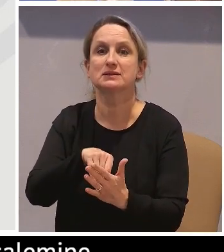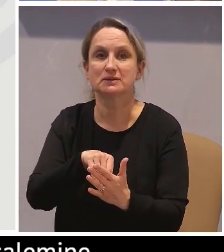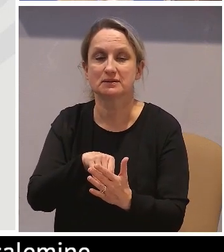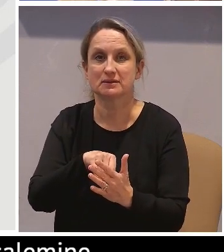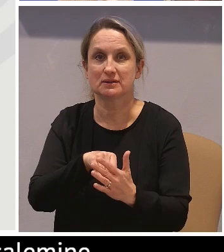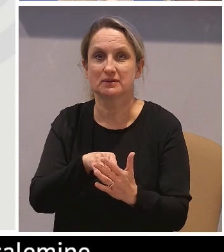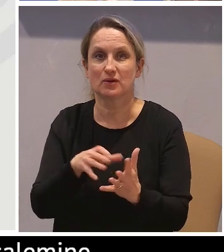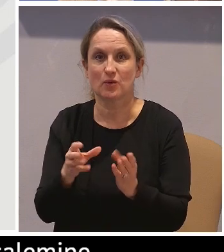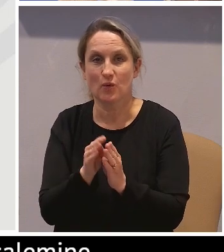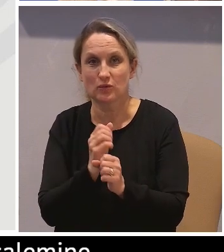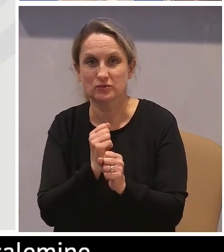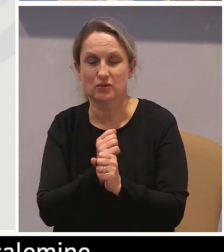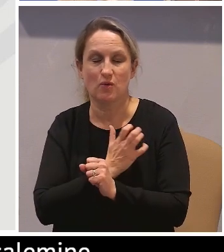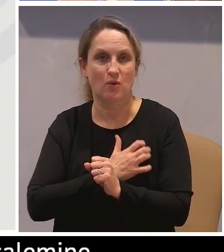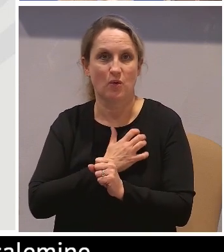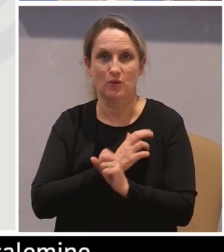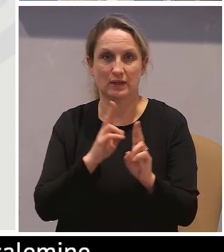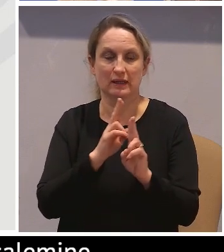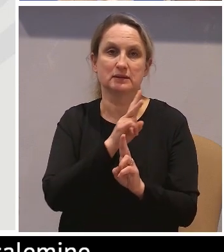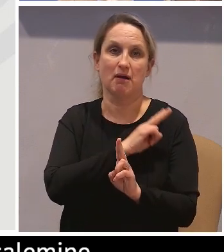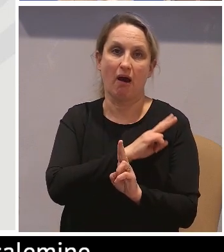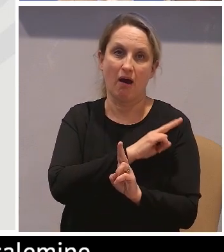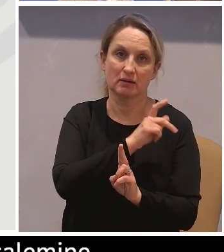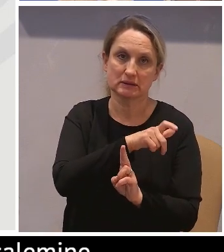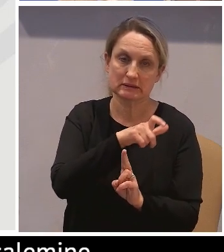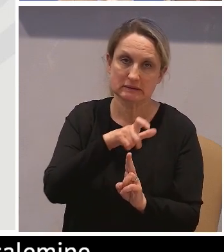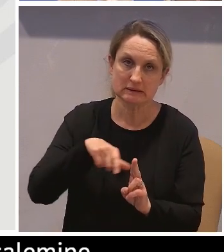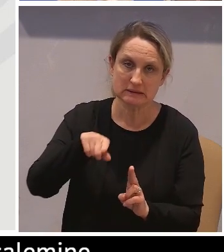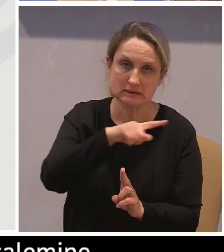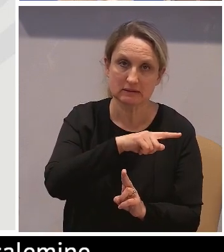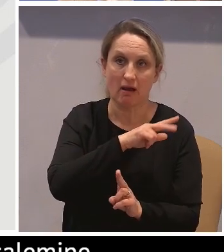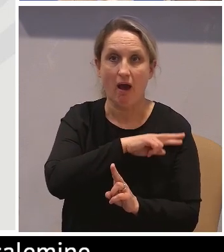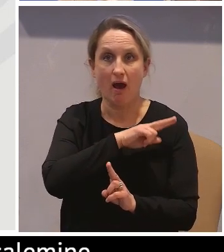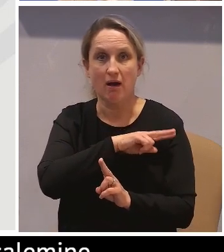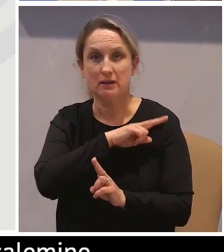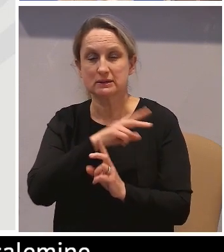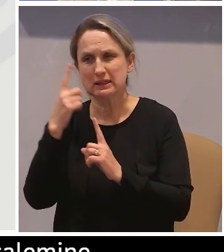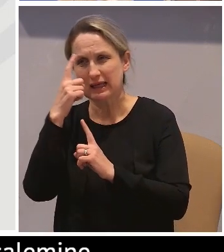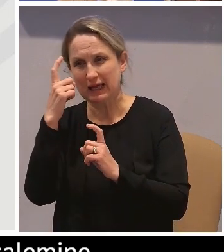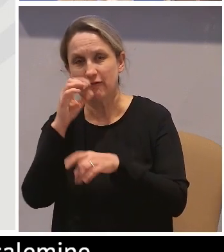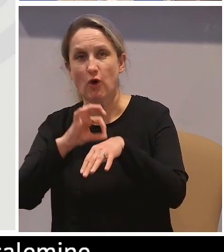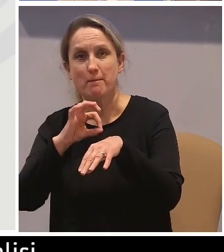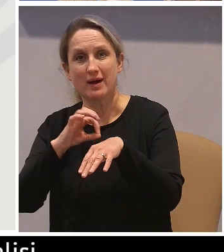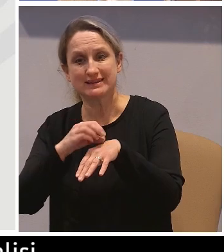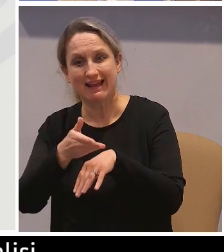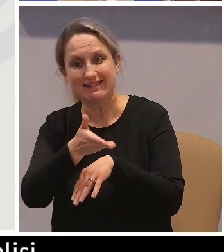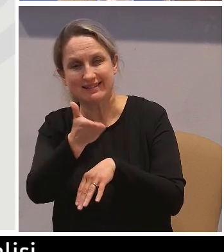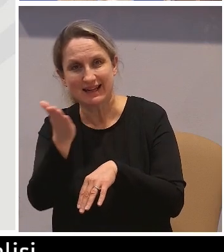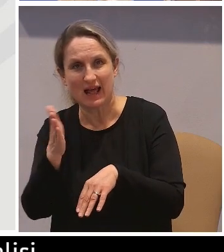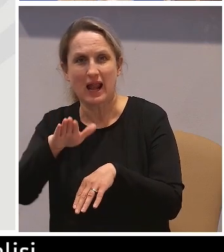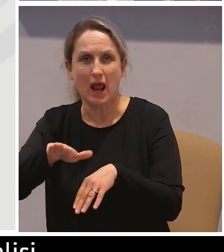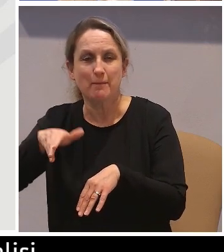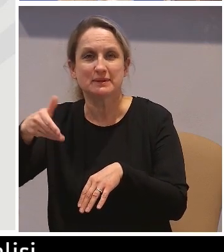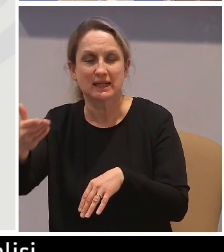hästi suur roll cooperation arstkonnal, projects. aga selleks, And in order to be able to participate ka in the patsiendini work ja of these lapseni, on networks, veel suurem